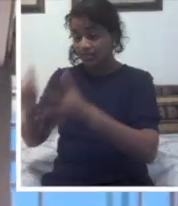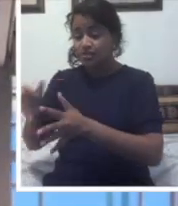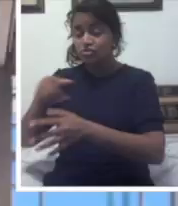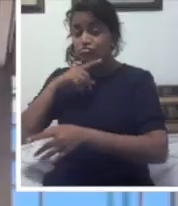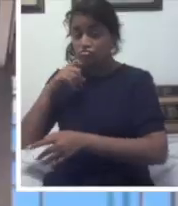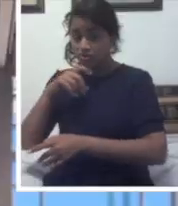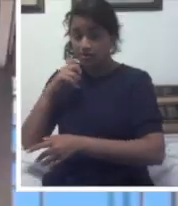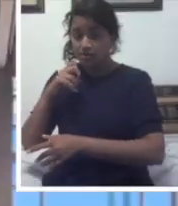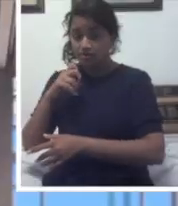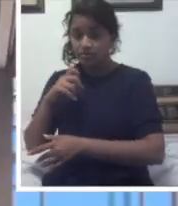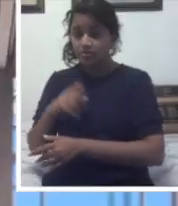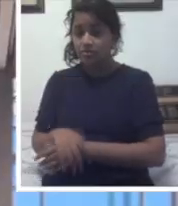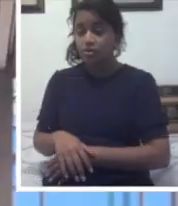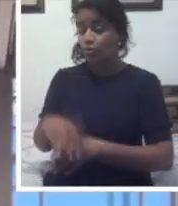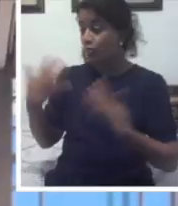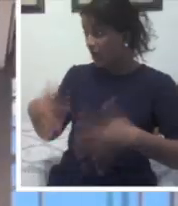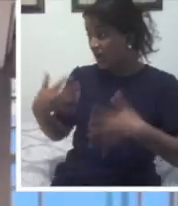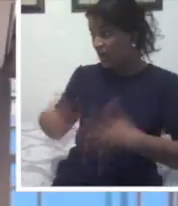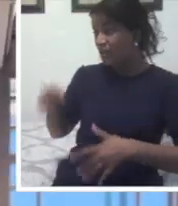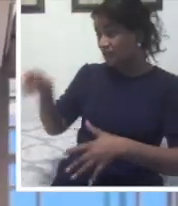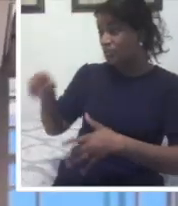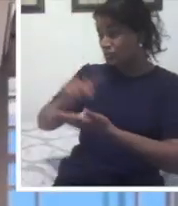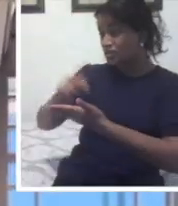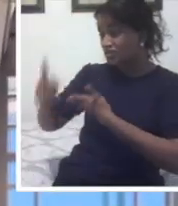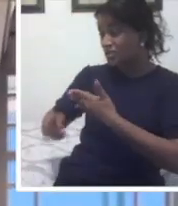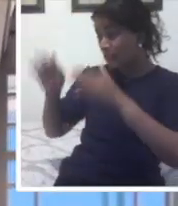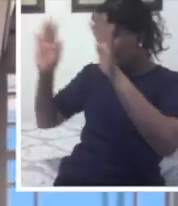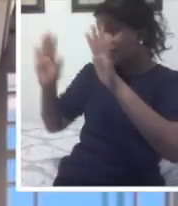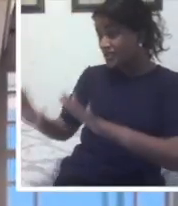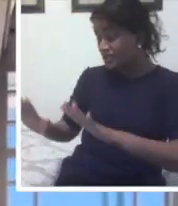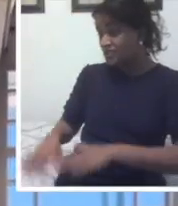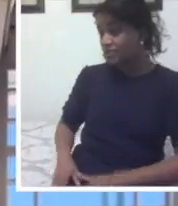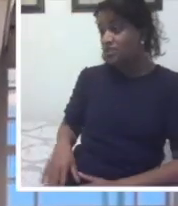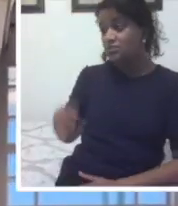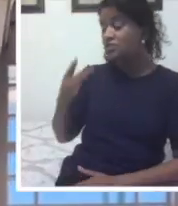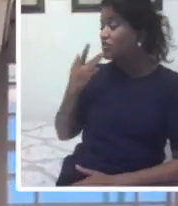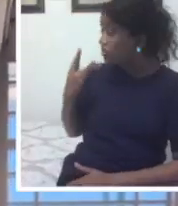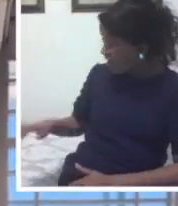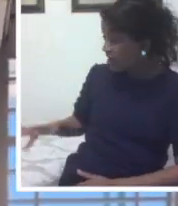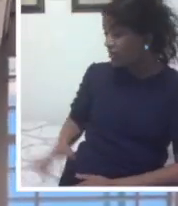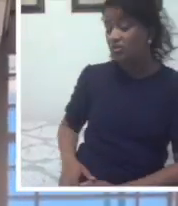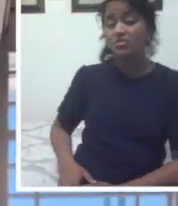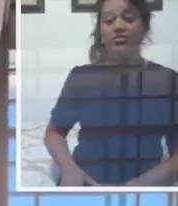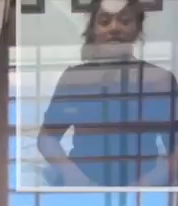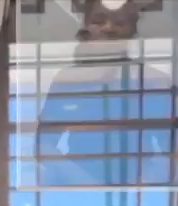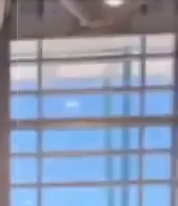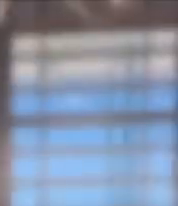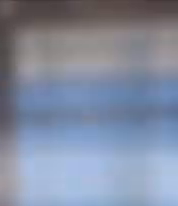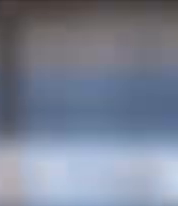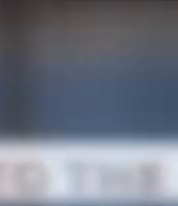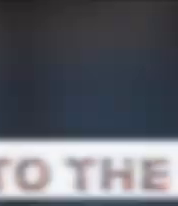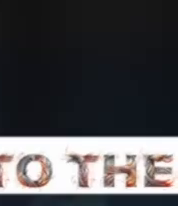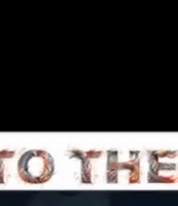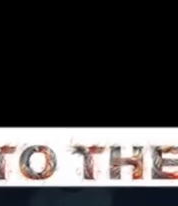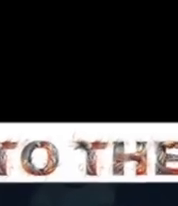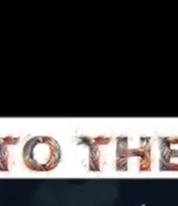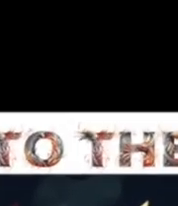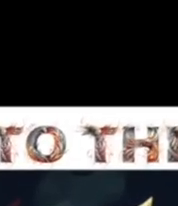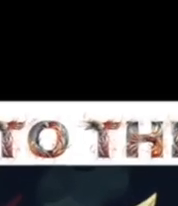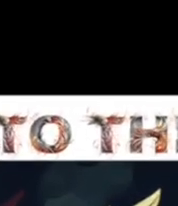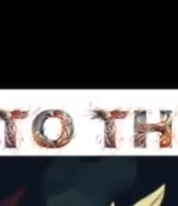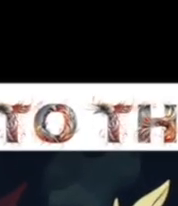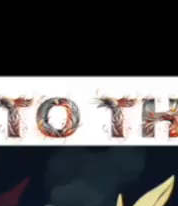days. Yeah. This project is amazing. Thank you so much, and good luck. Thank you so much for the interview. Have a great day.